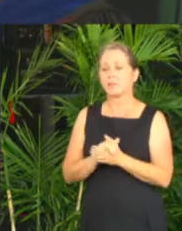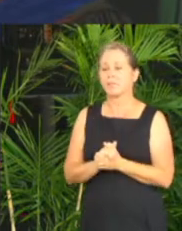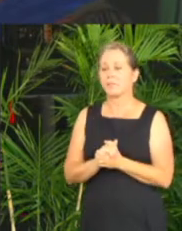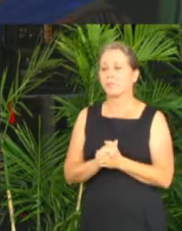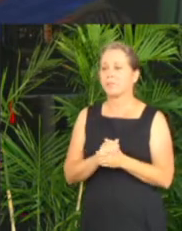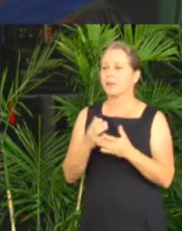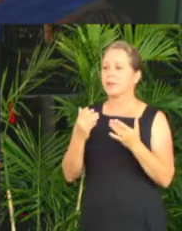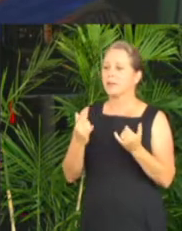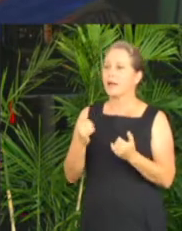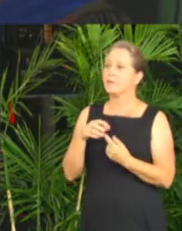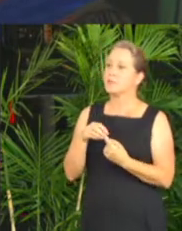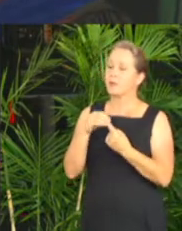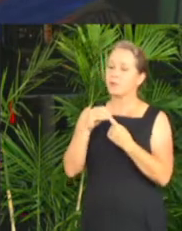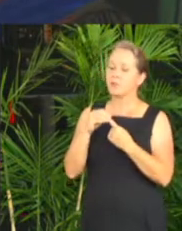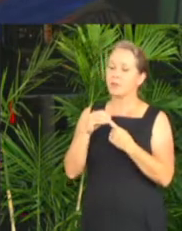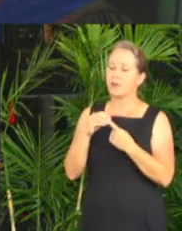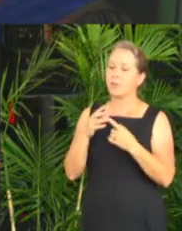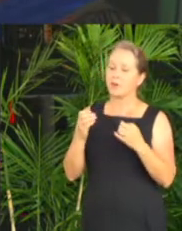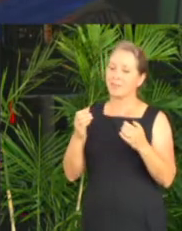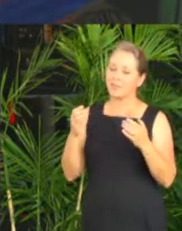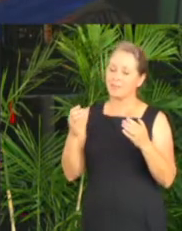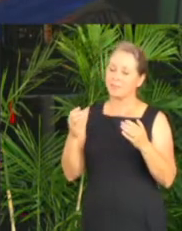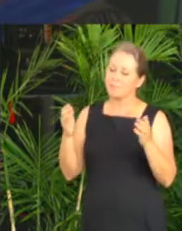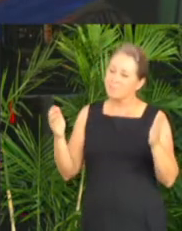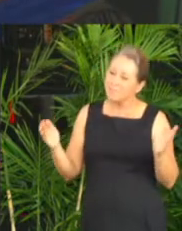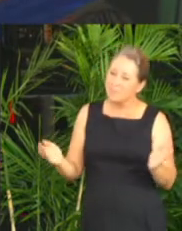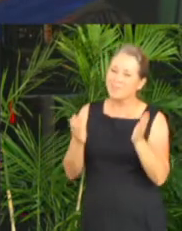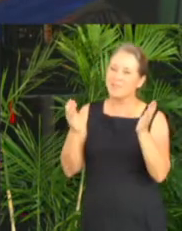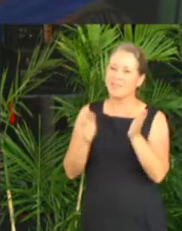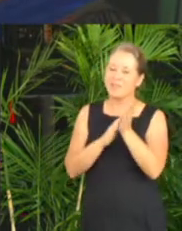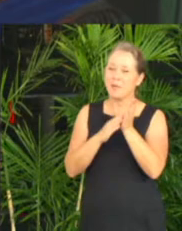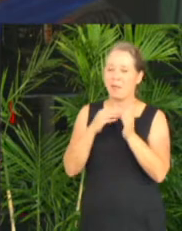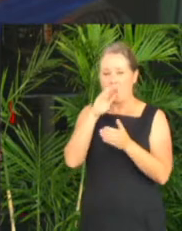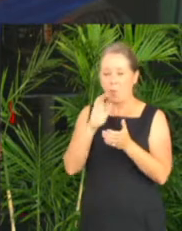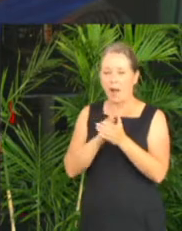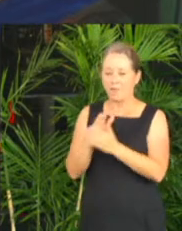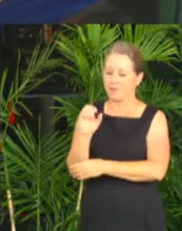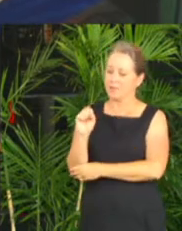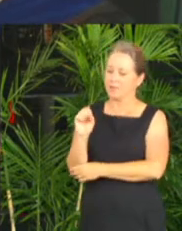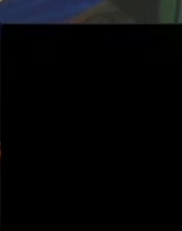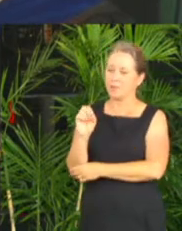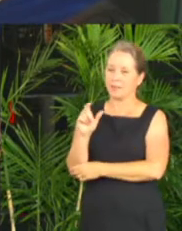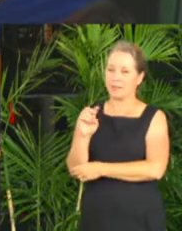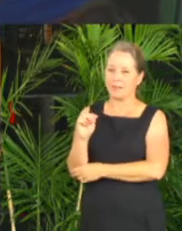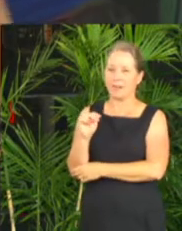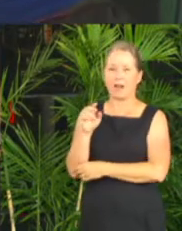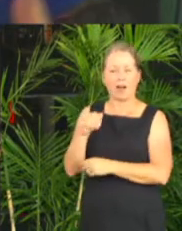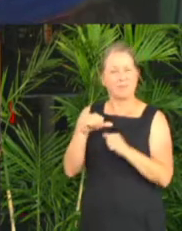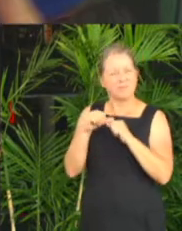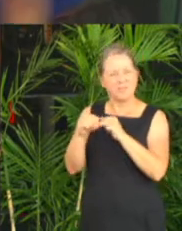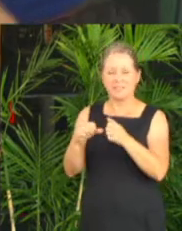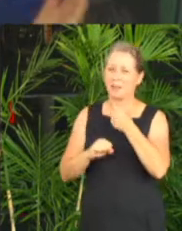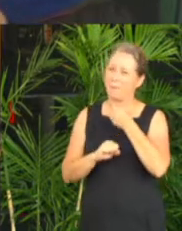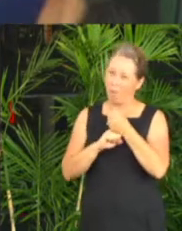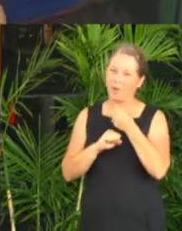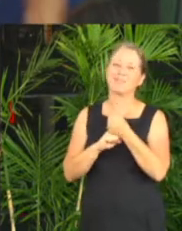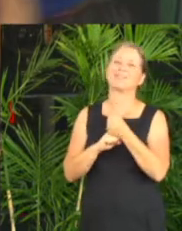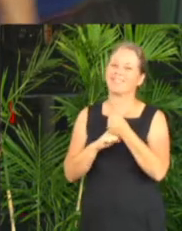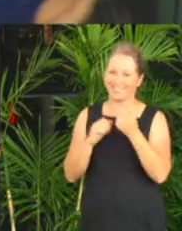But now I want to especially lift up my wife, Susan, for her undying support. And thank